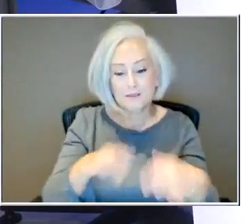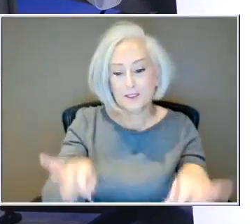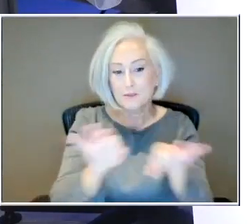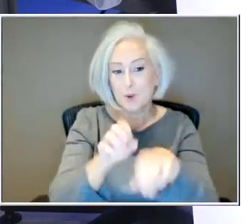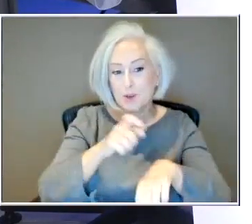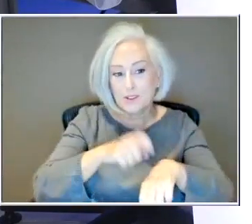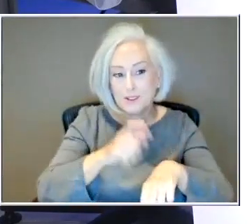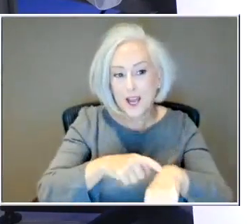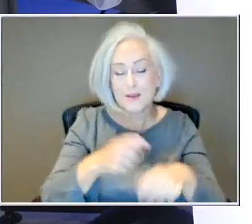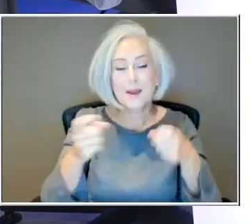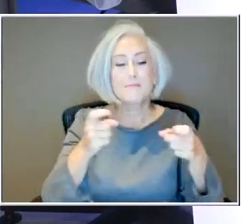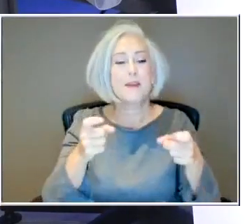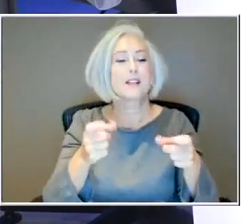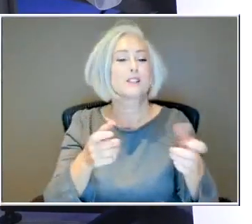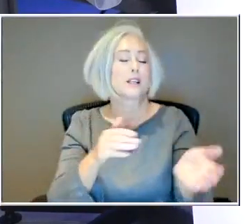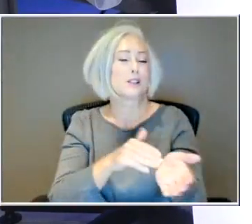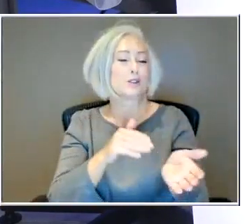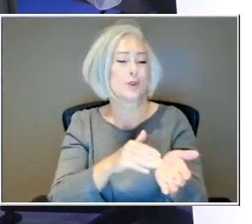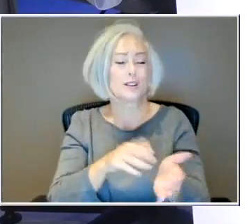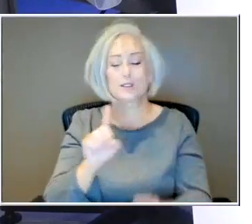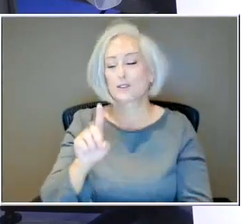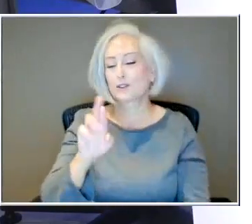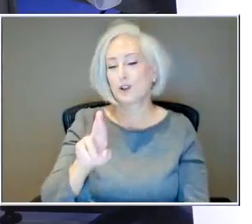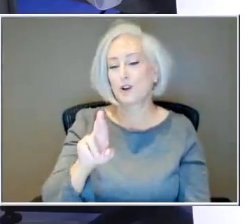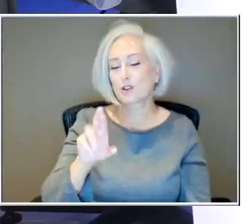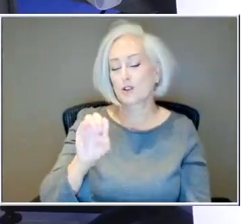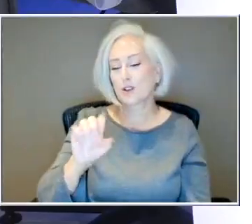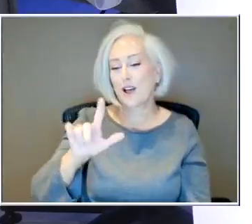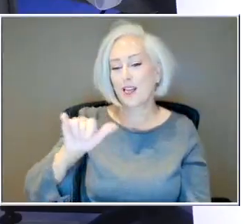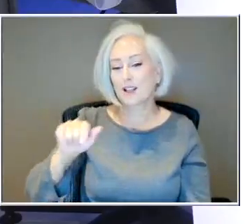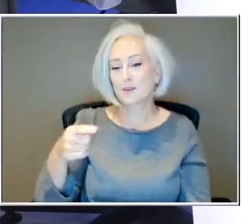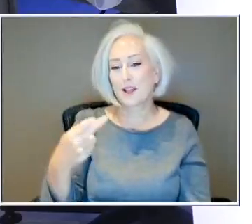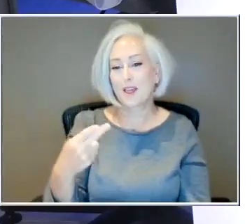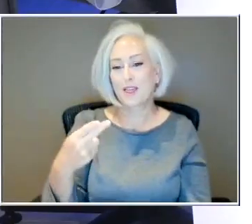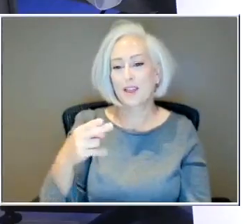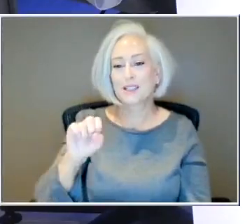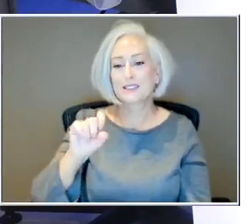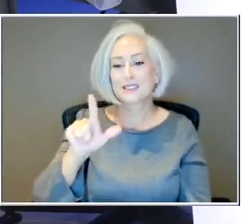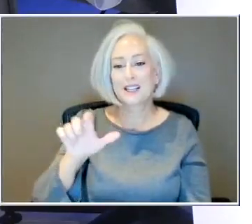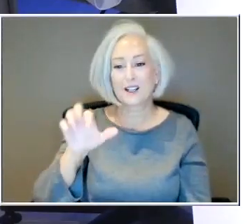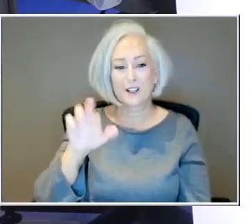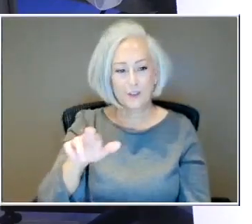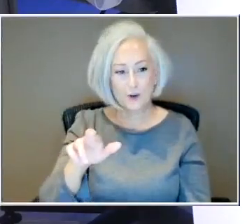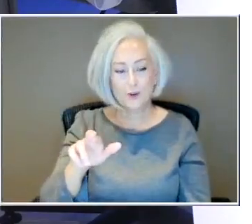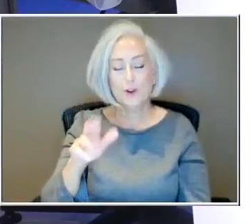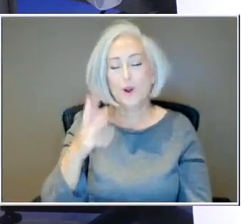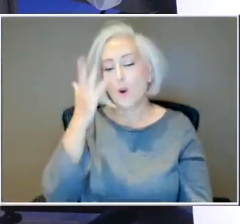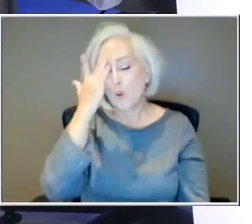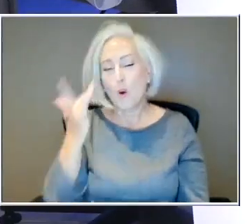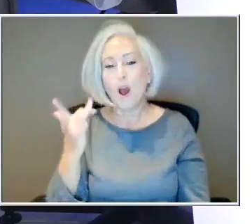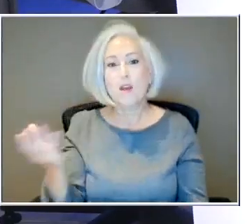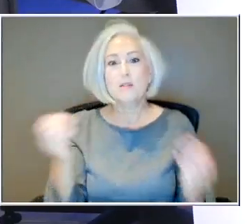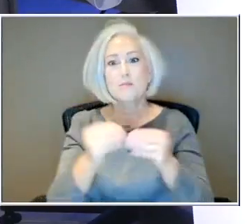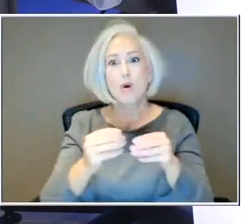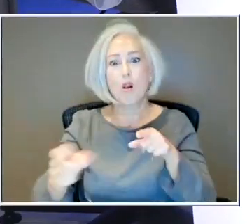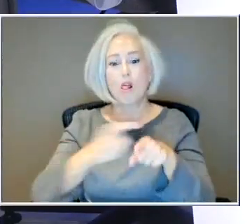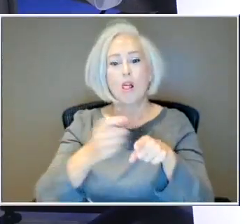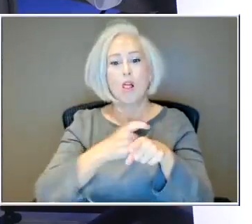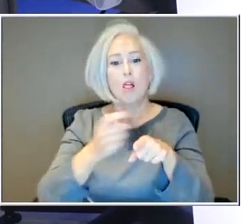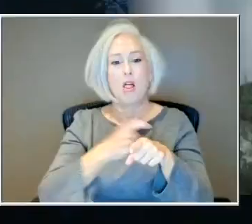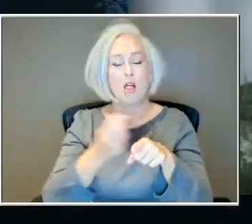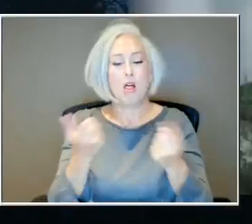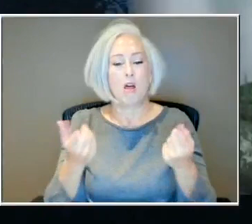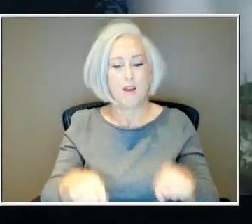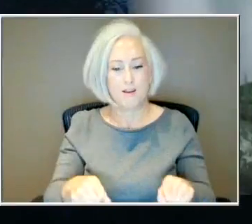Director Dr. Elizabeth Silver is here to share what contributes to that increase in calls that you guys receive. So thank you for being here for that.